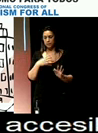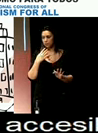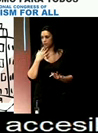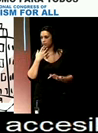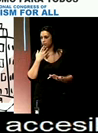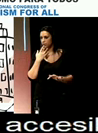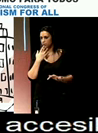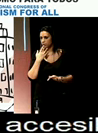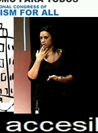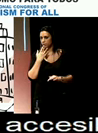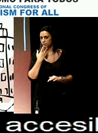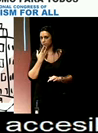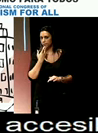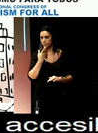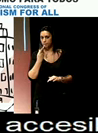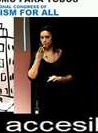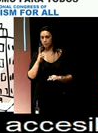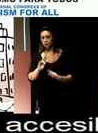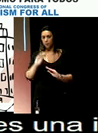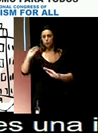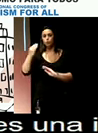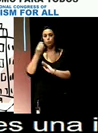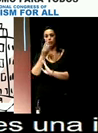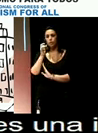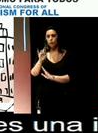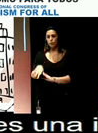Tourism Authority, and that